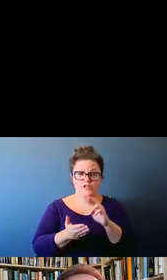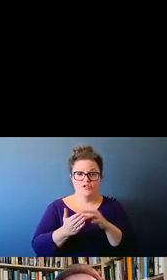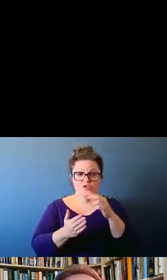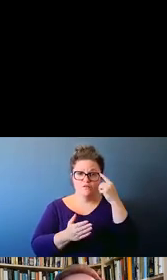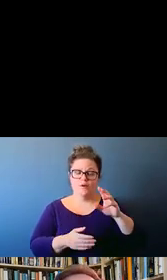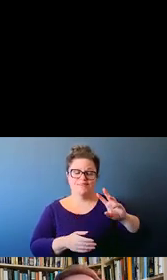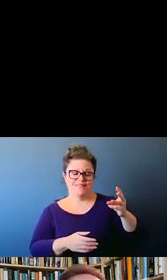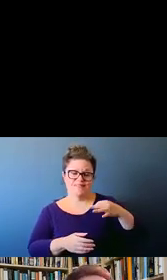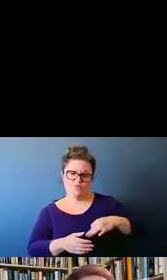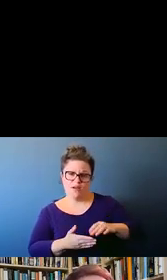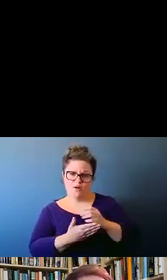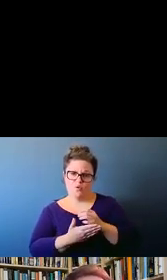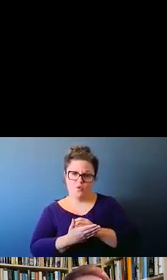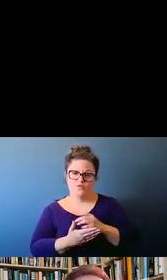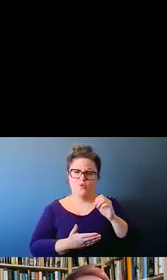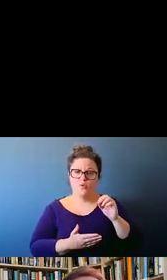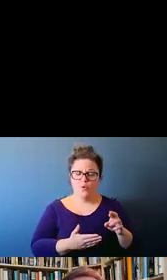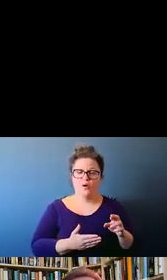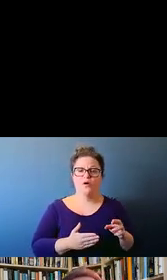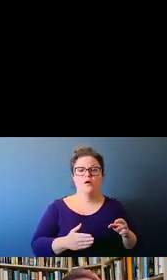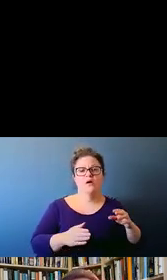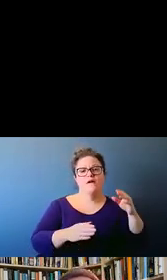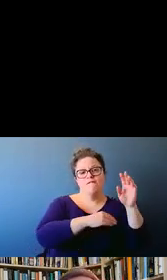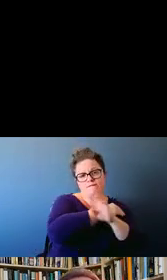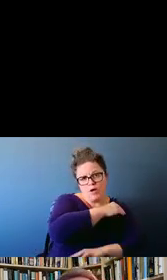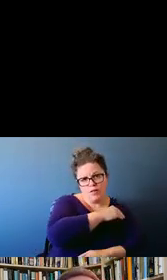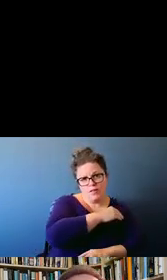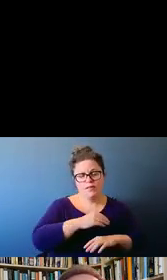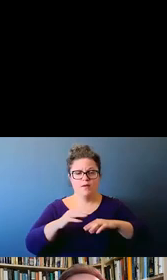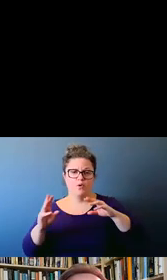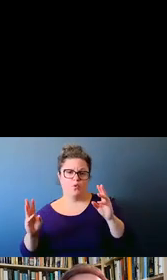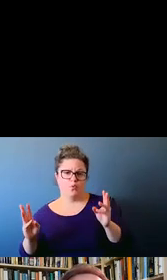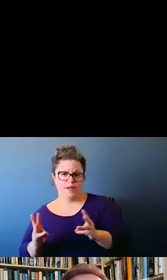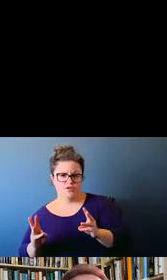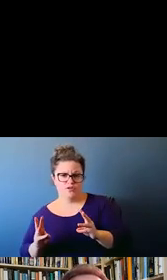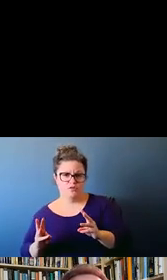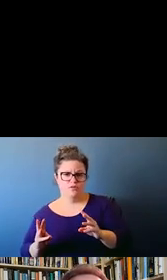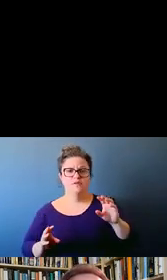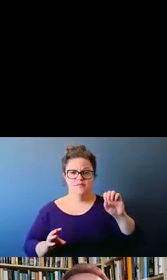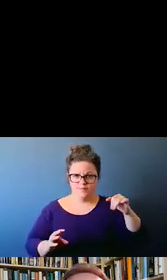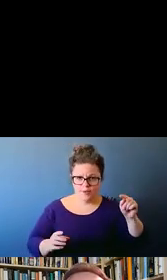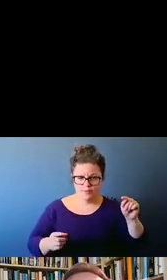6-credit course or a spanned course, as we call them, one that runs from September all the way to April,